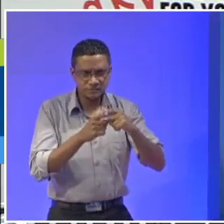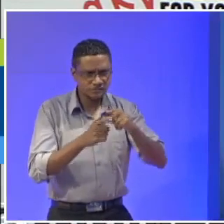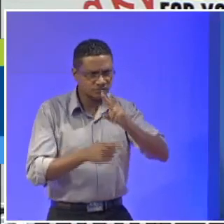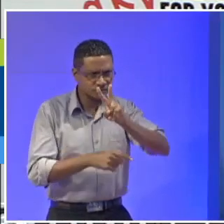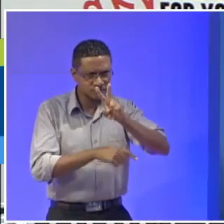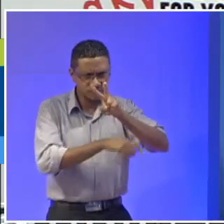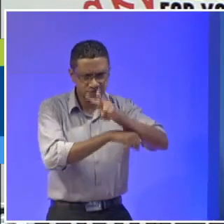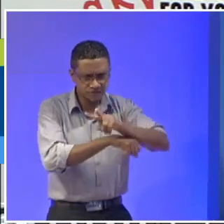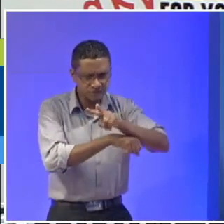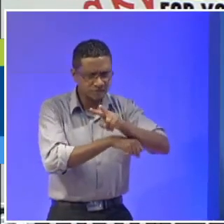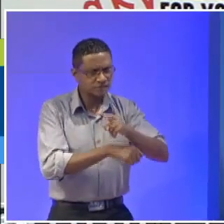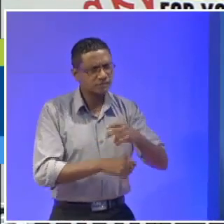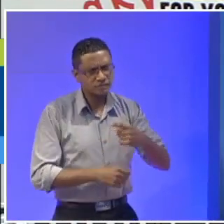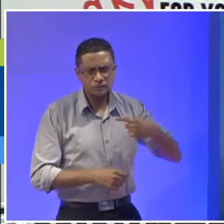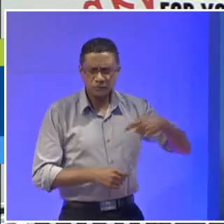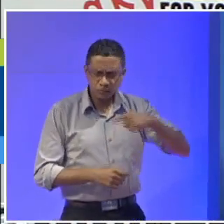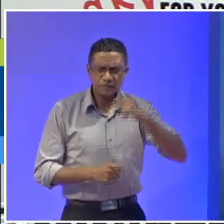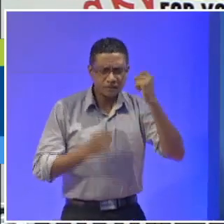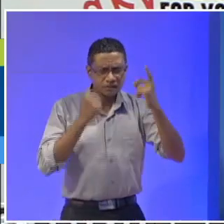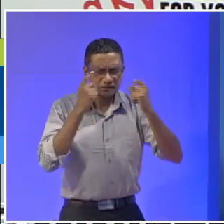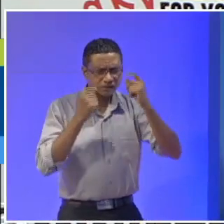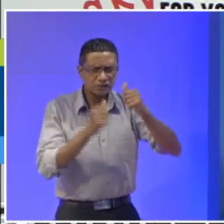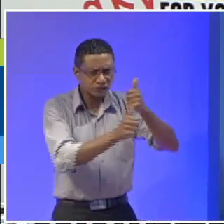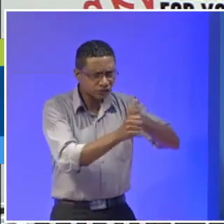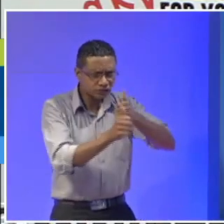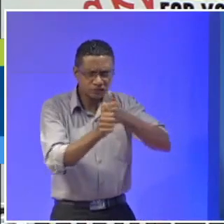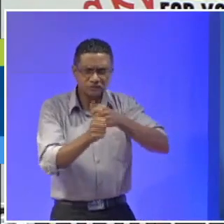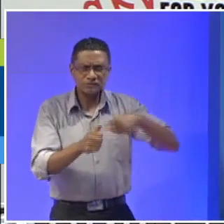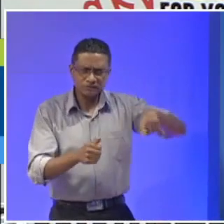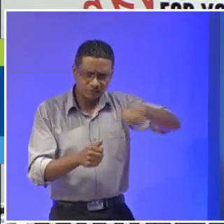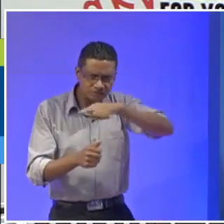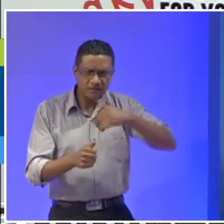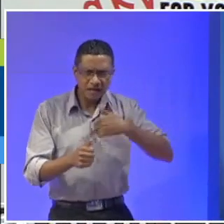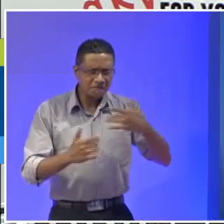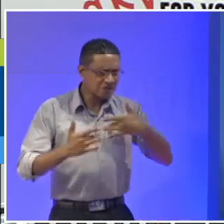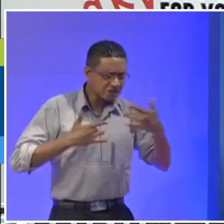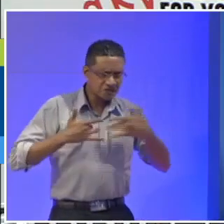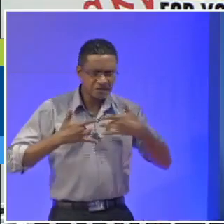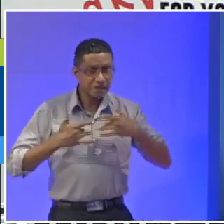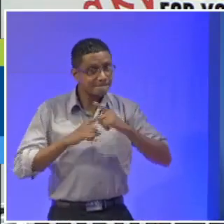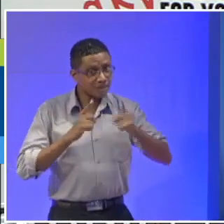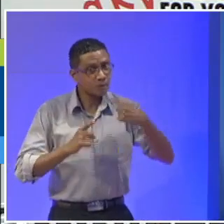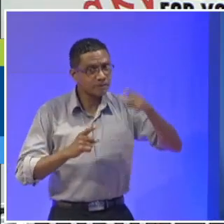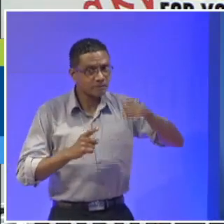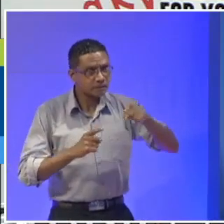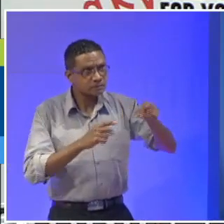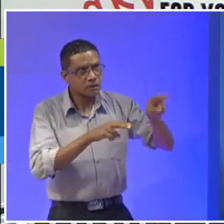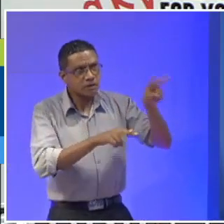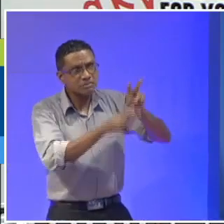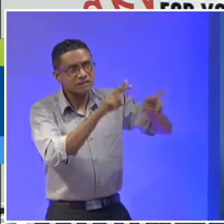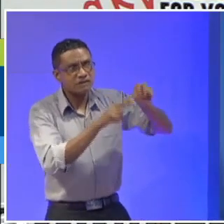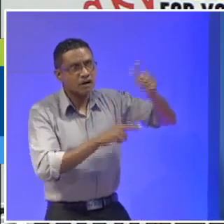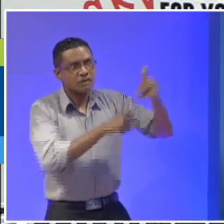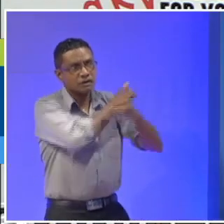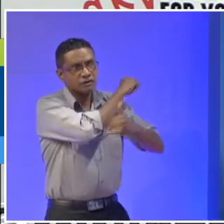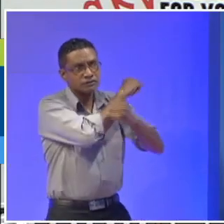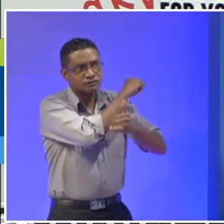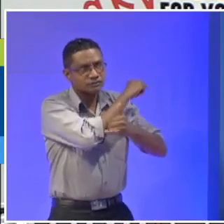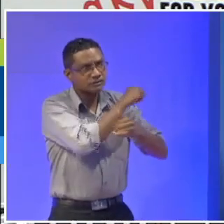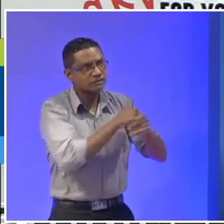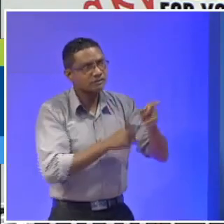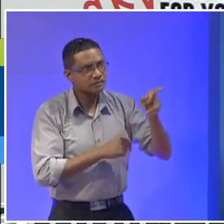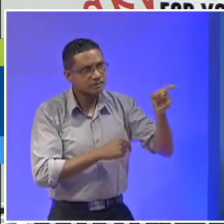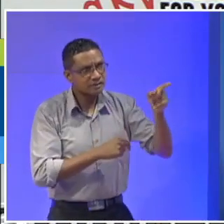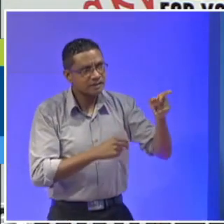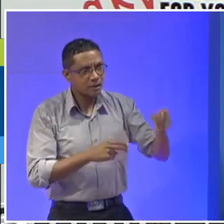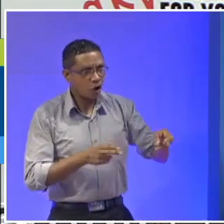of the concerns, but let us learn from other countries that did things too